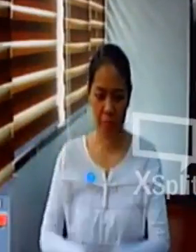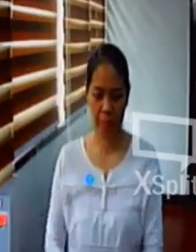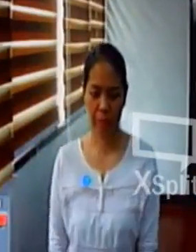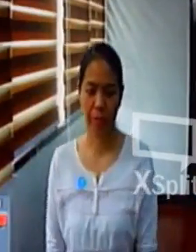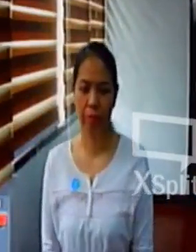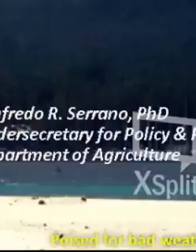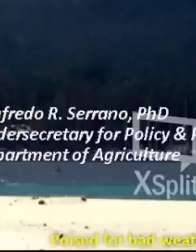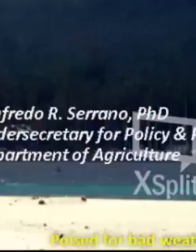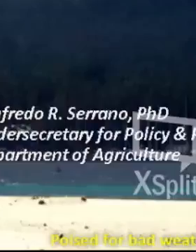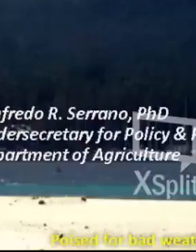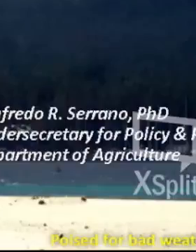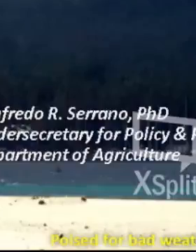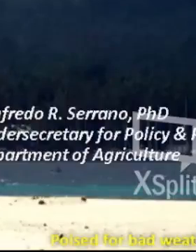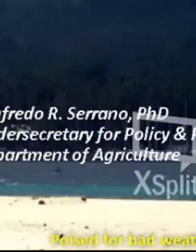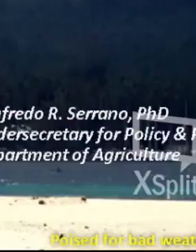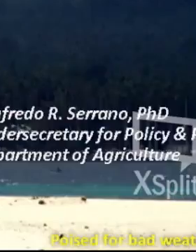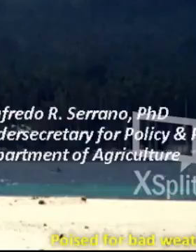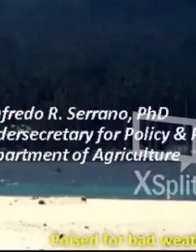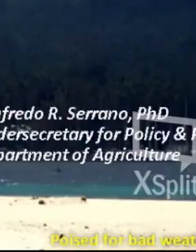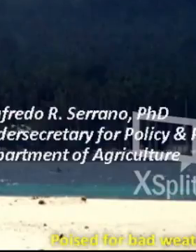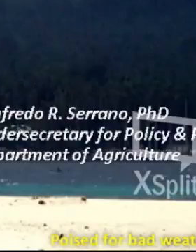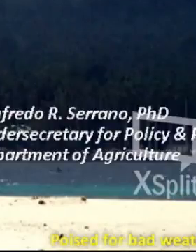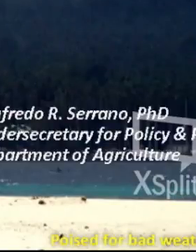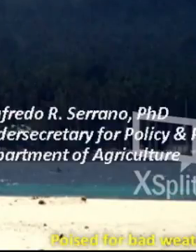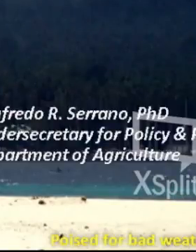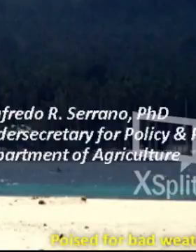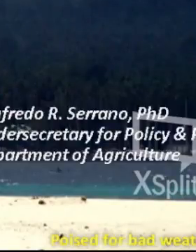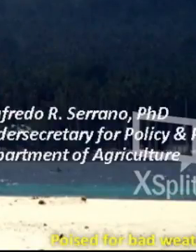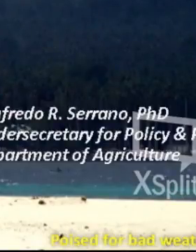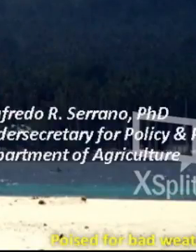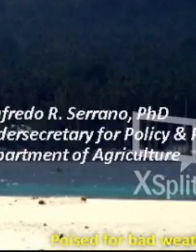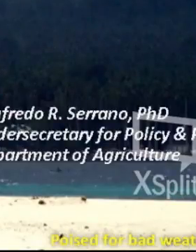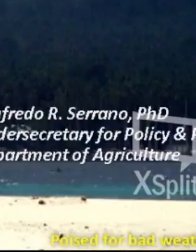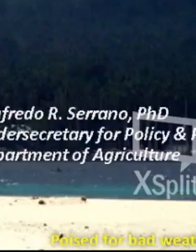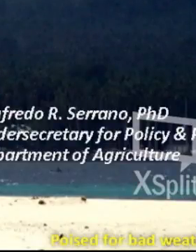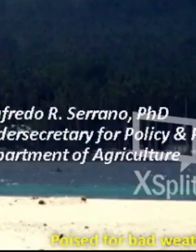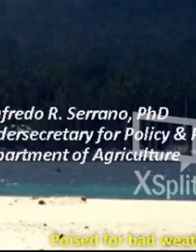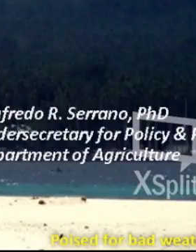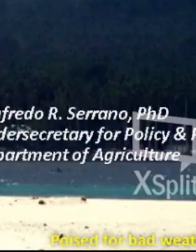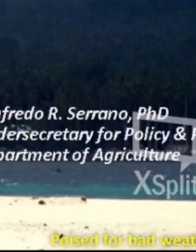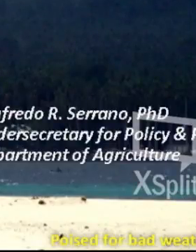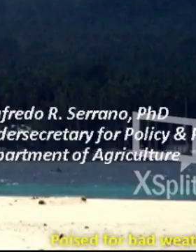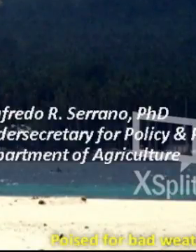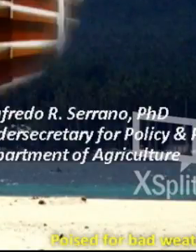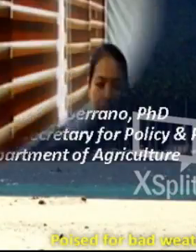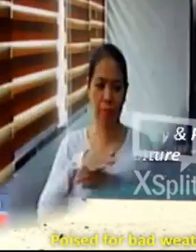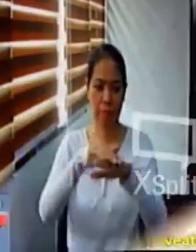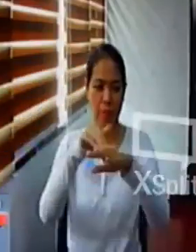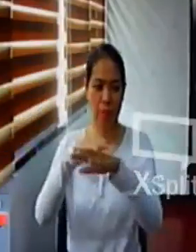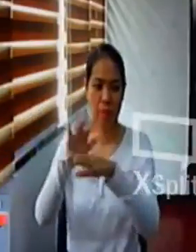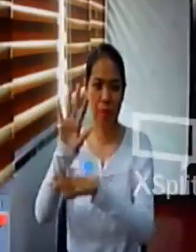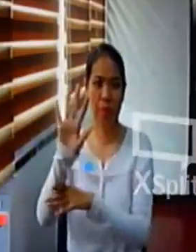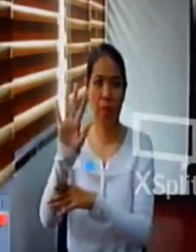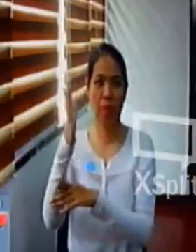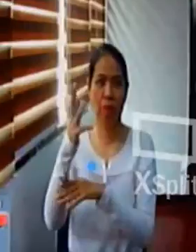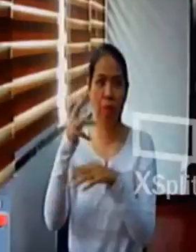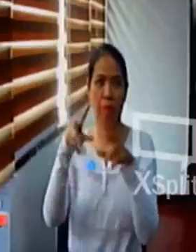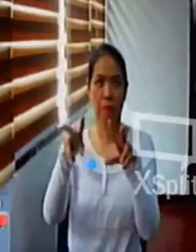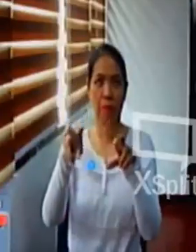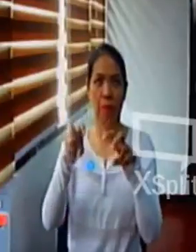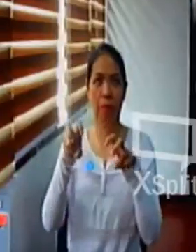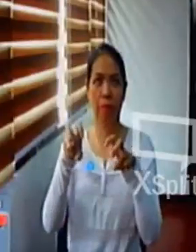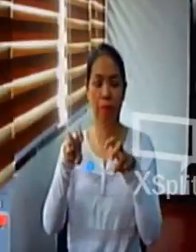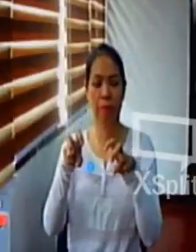Yes, Your Honor. Good afternoon, Your Honor. May we call on our fifth witness,